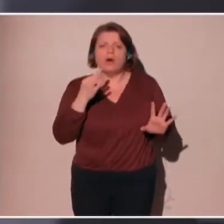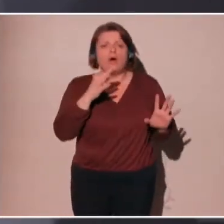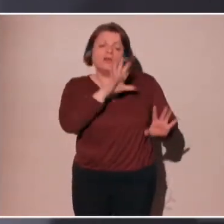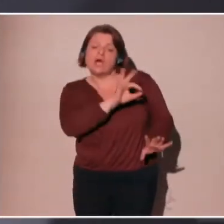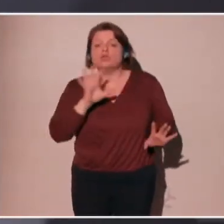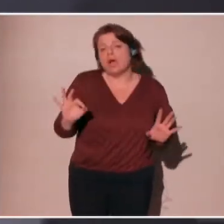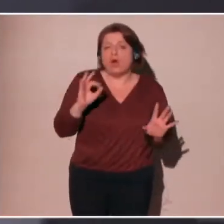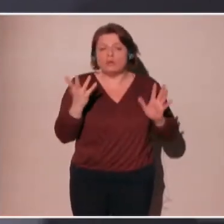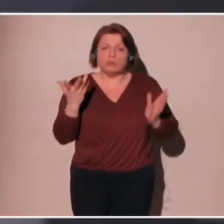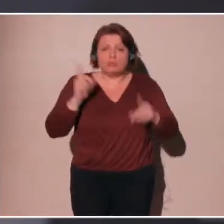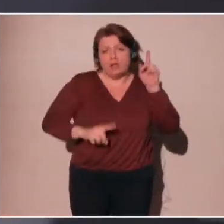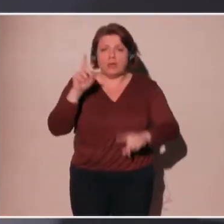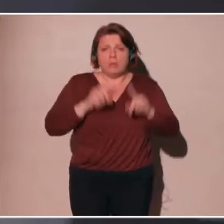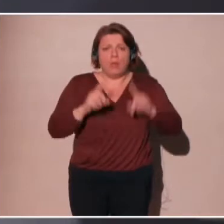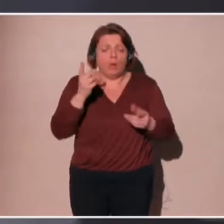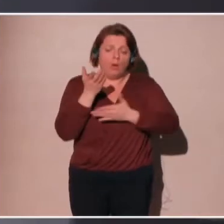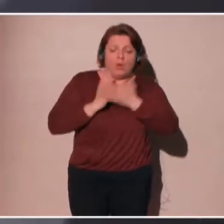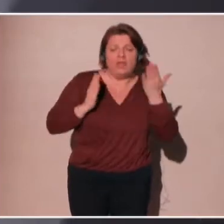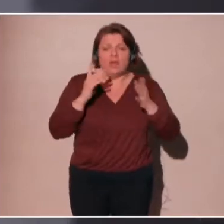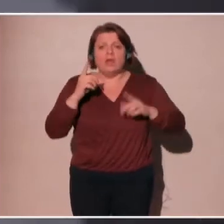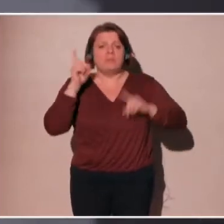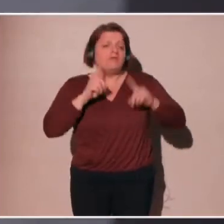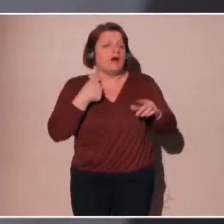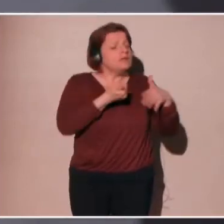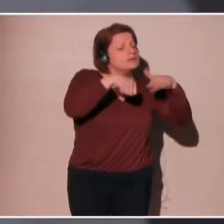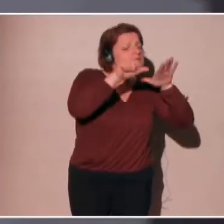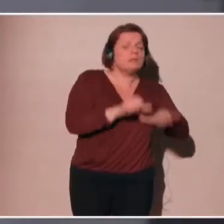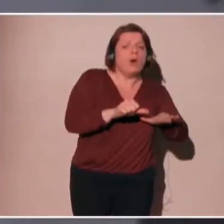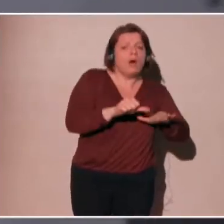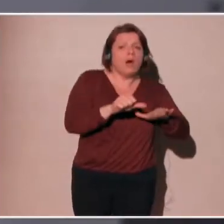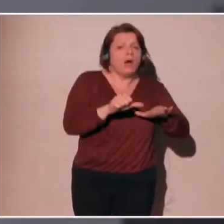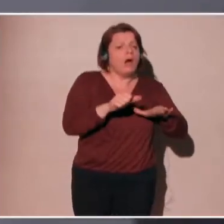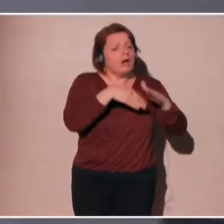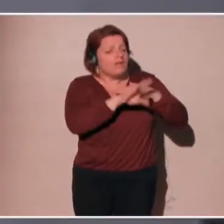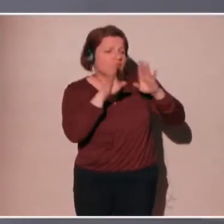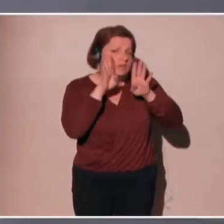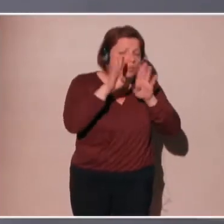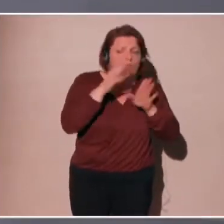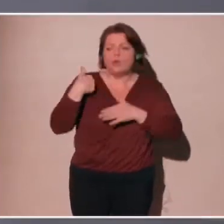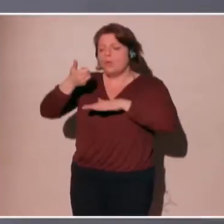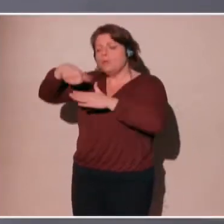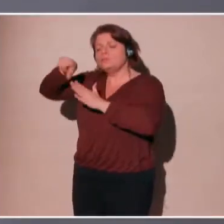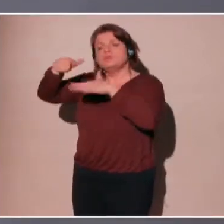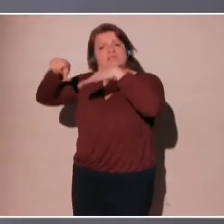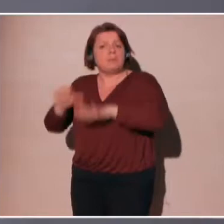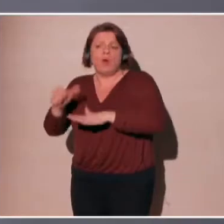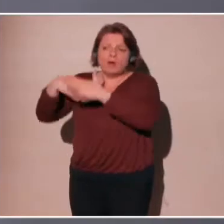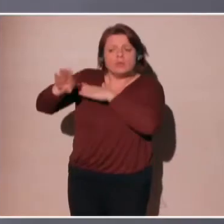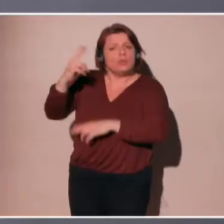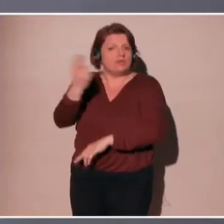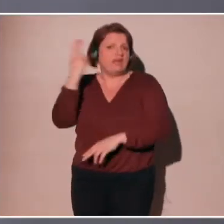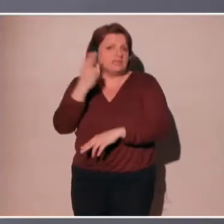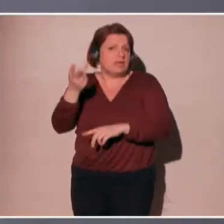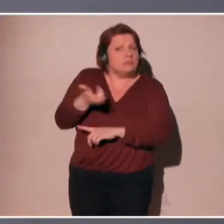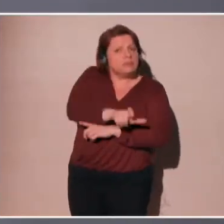80-20% ratio, or sometimes 50-50 ratio, meaning that they do a semester in Facebook and the other in their university.